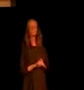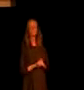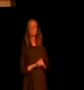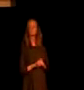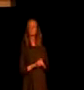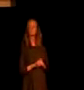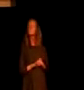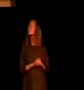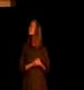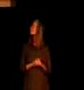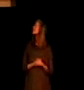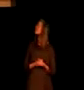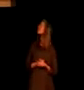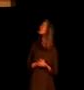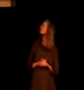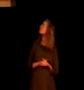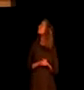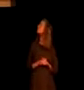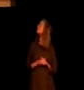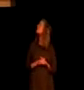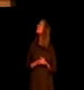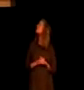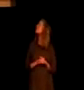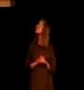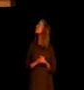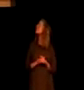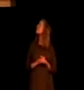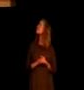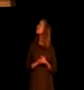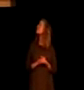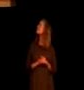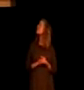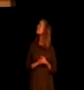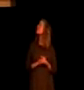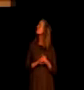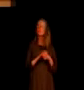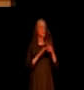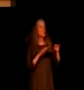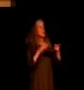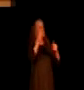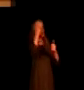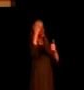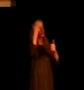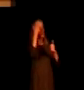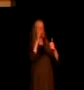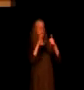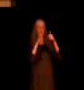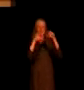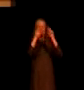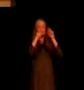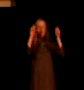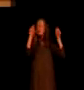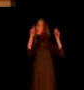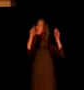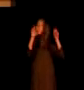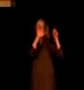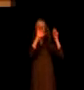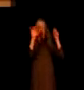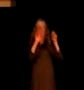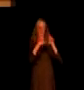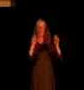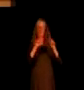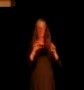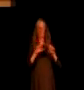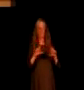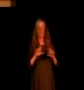can recognize this landscape. I don't know if you can recognize, but this was the